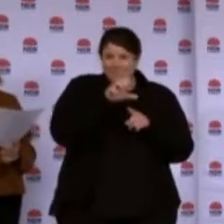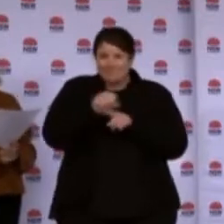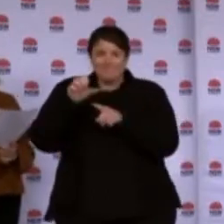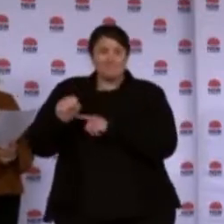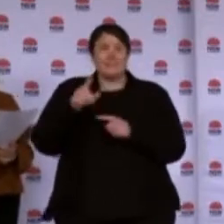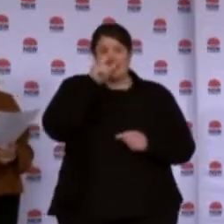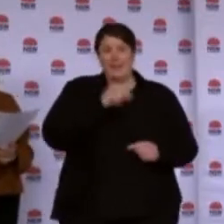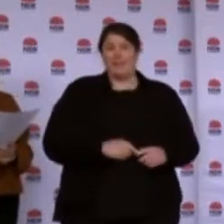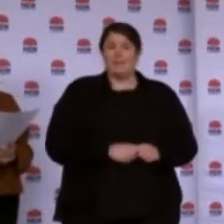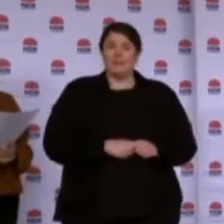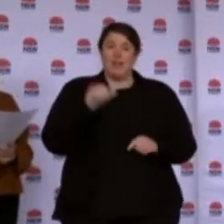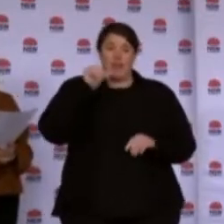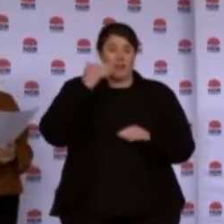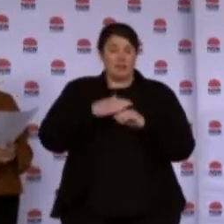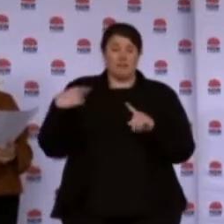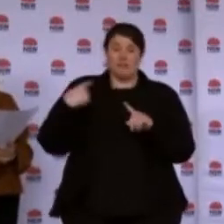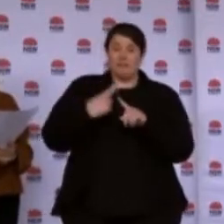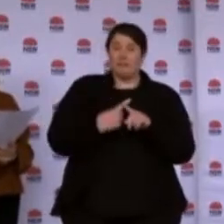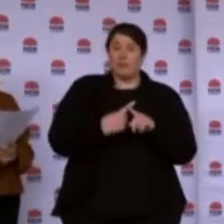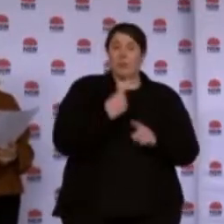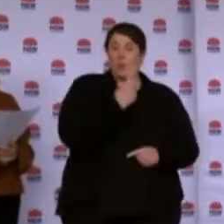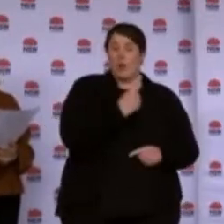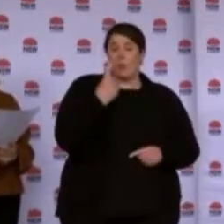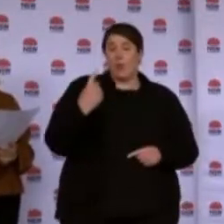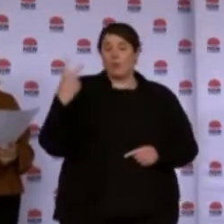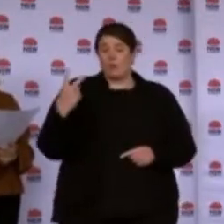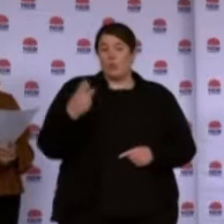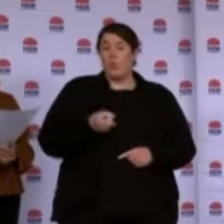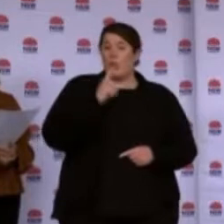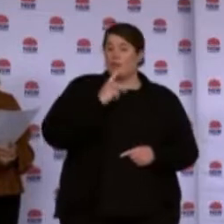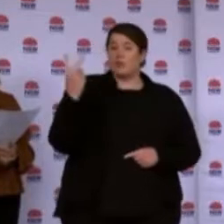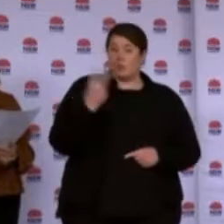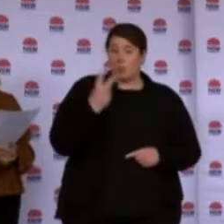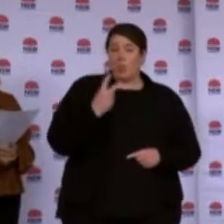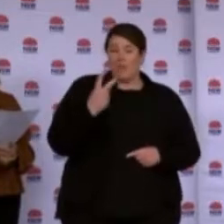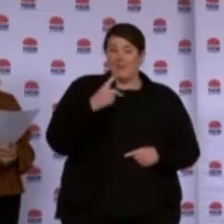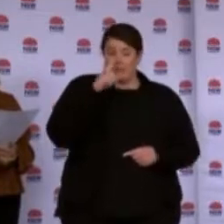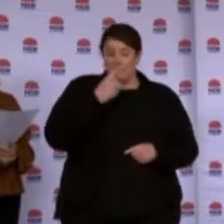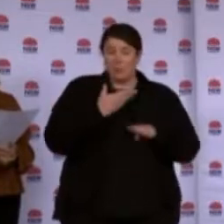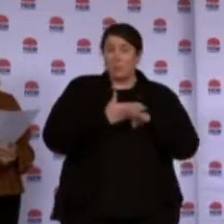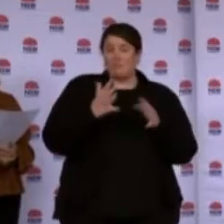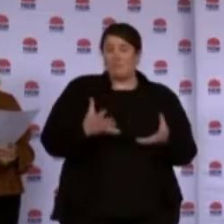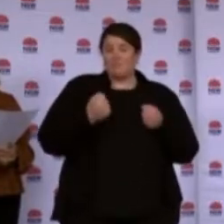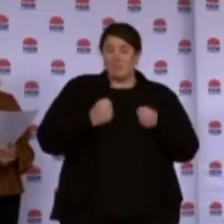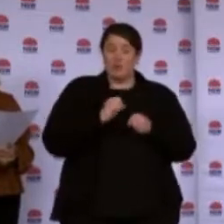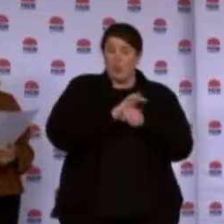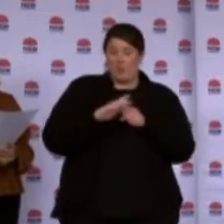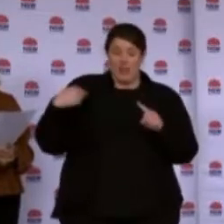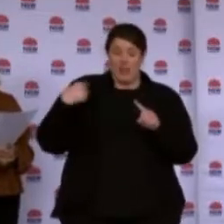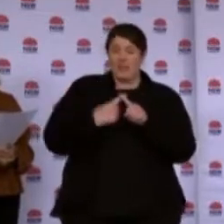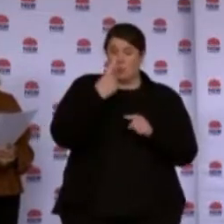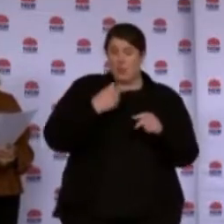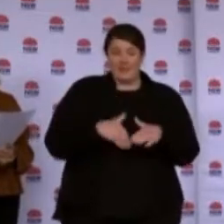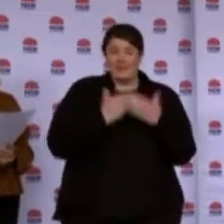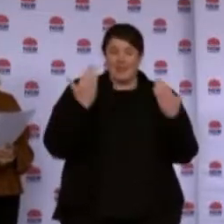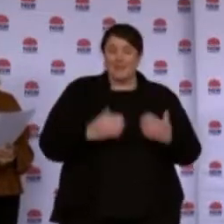there. To 8 p.m. last night we had 112 additional cases. And I want to stress the vast majority